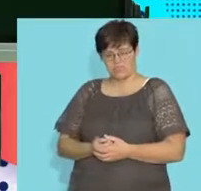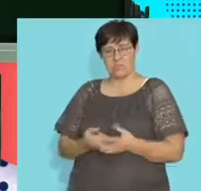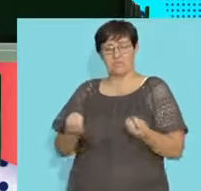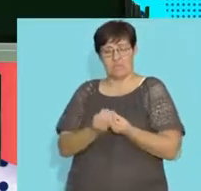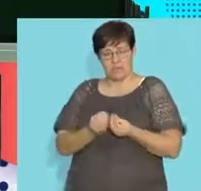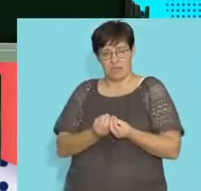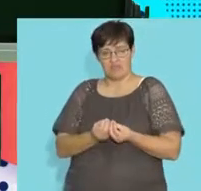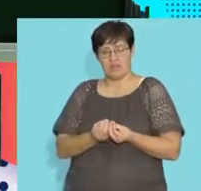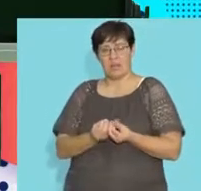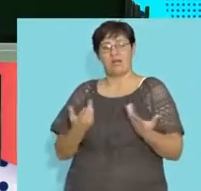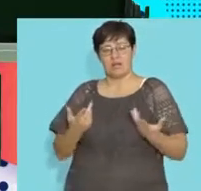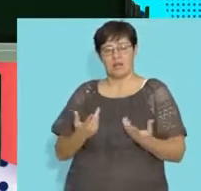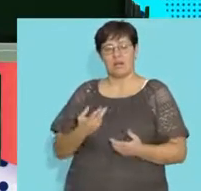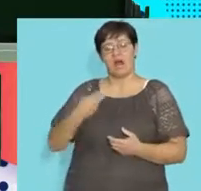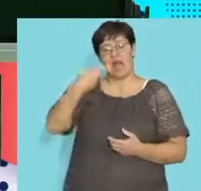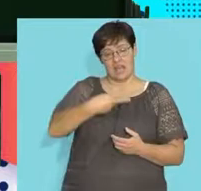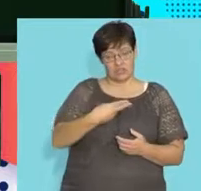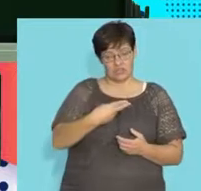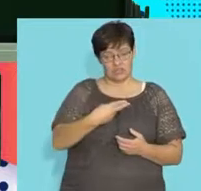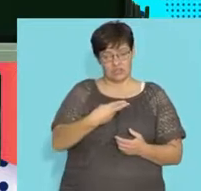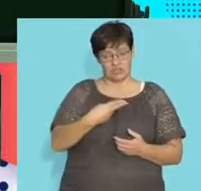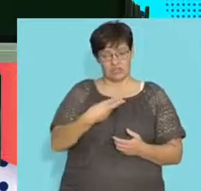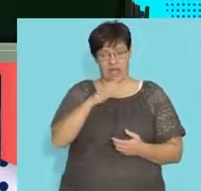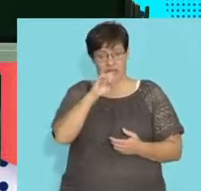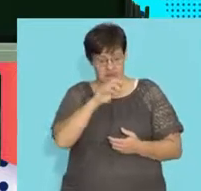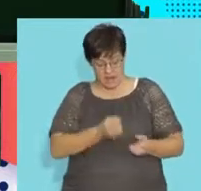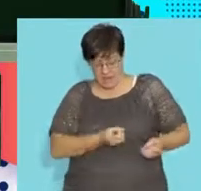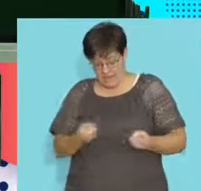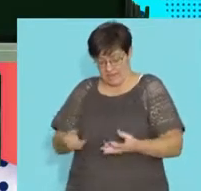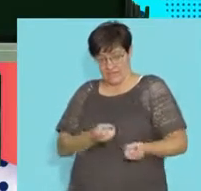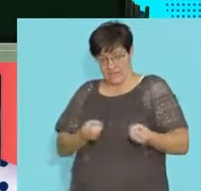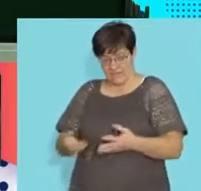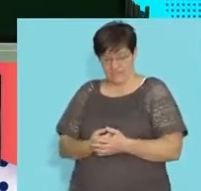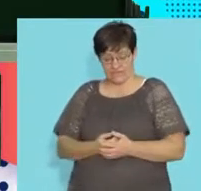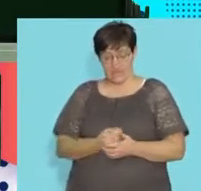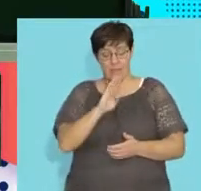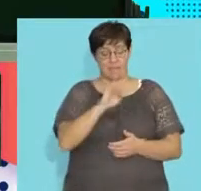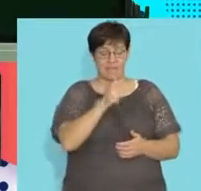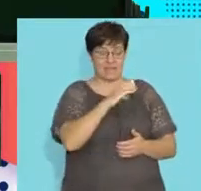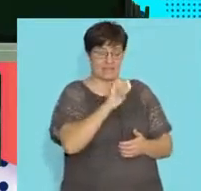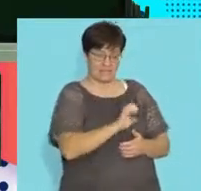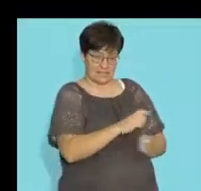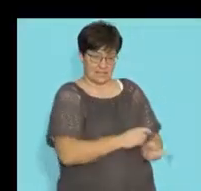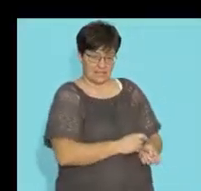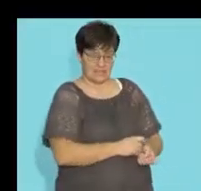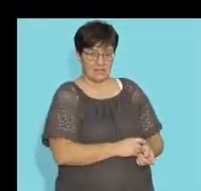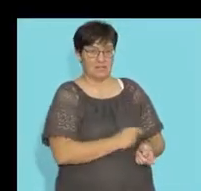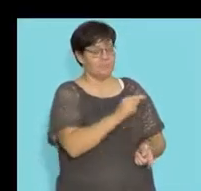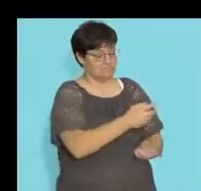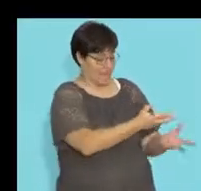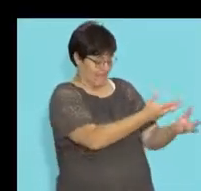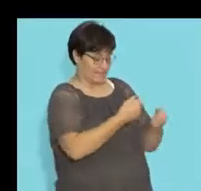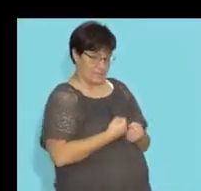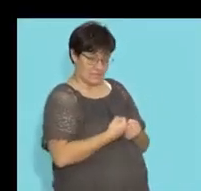In other words, a substance that will give away a hydrogen ion during a reaction. A base on the other